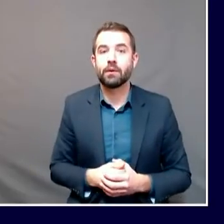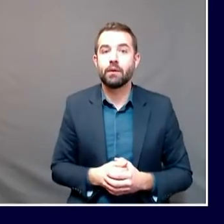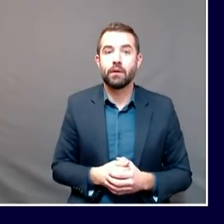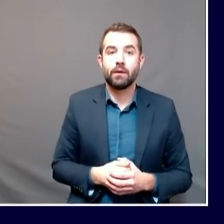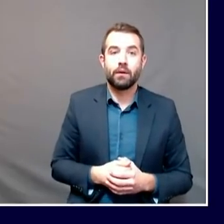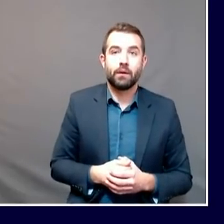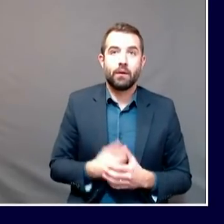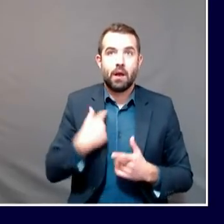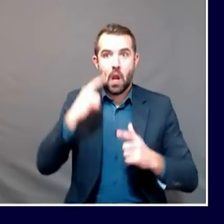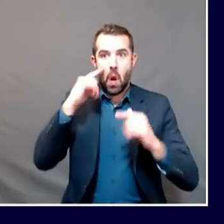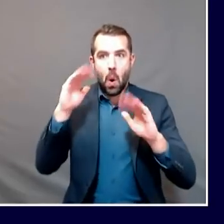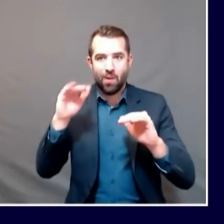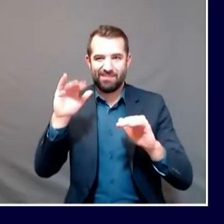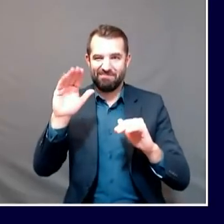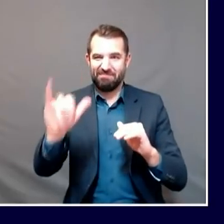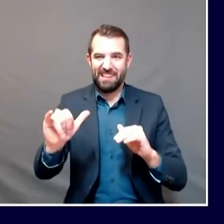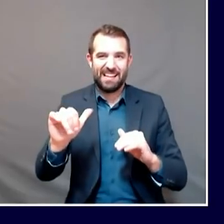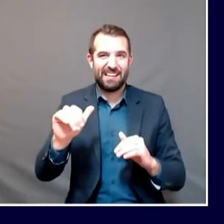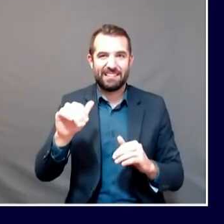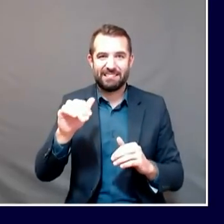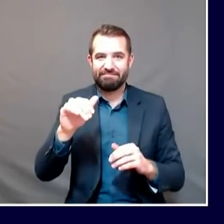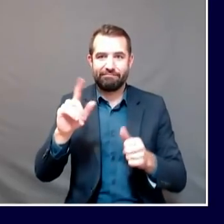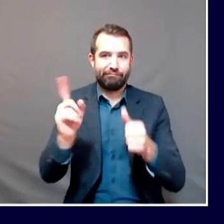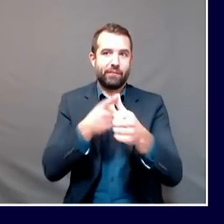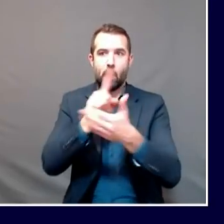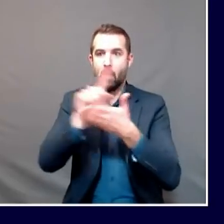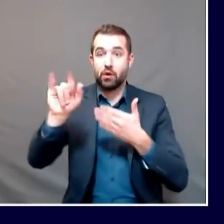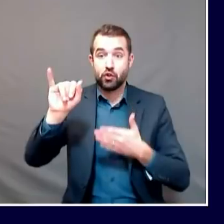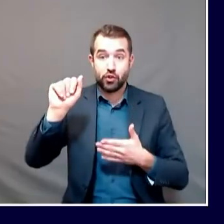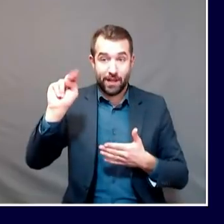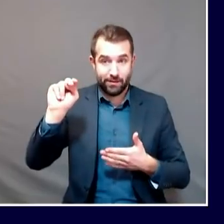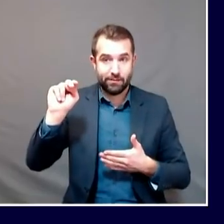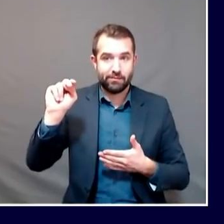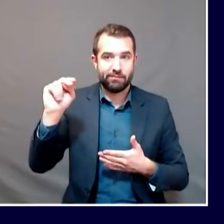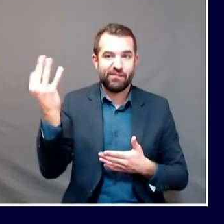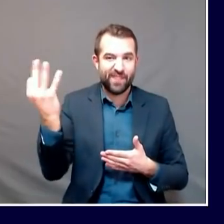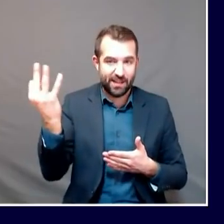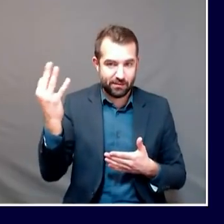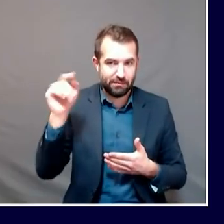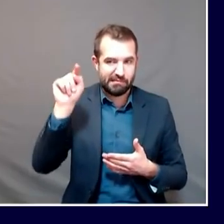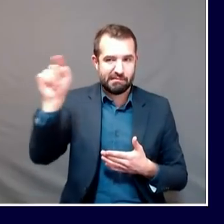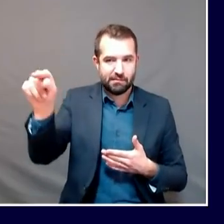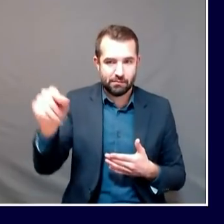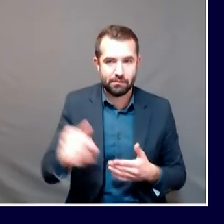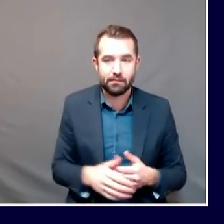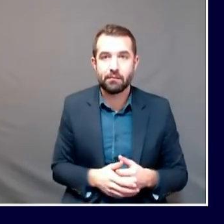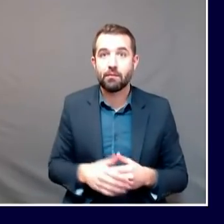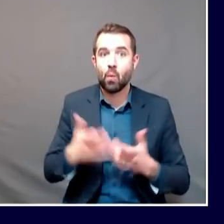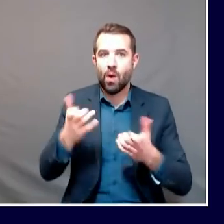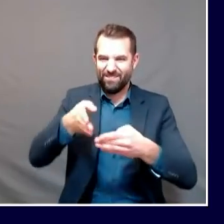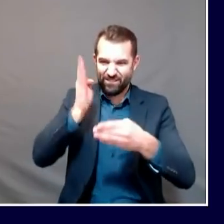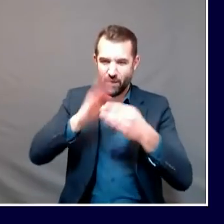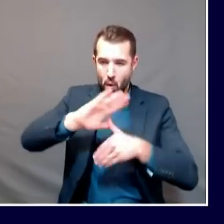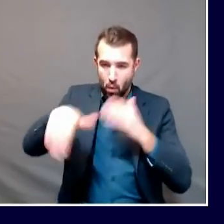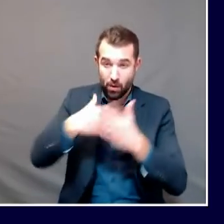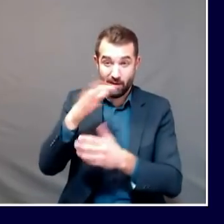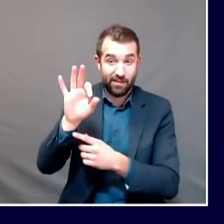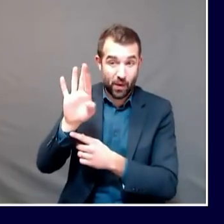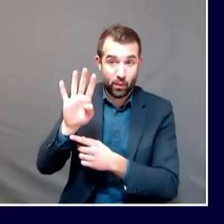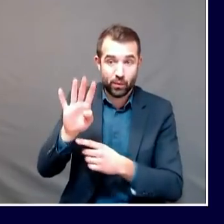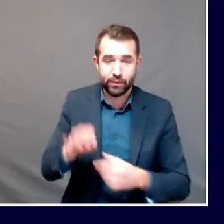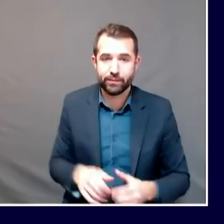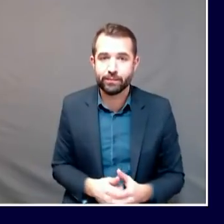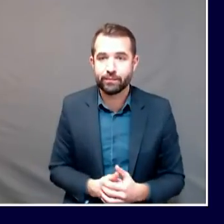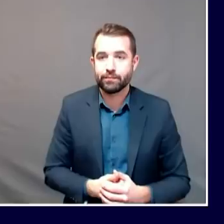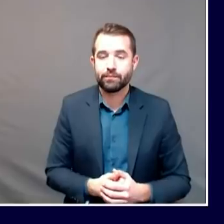of the first week of January. And we're going to be watching to make sure that they do. Okay. And second question